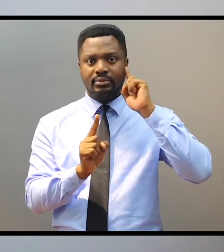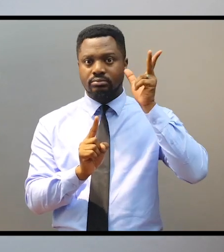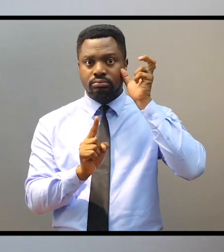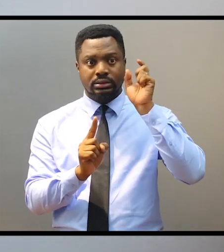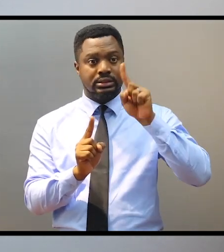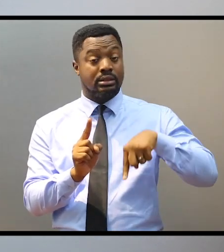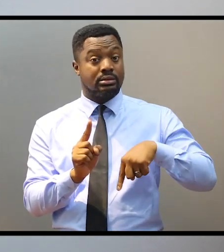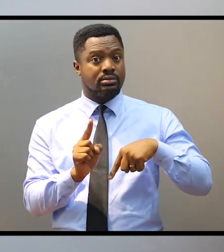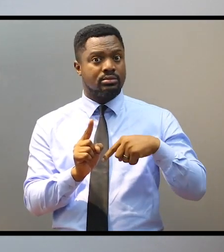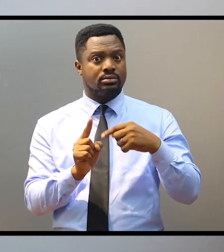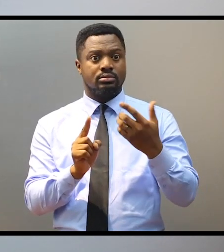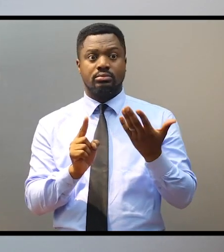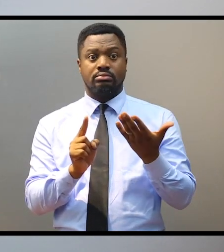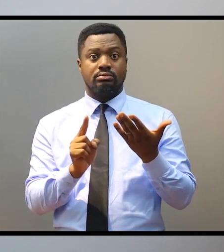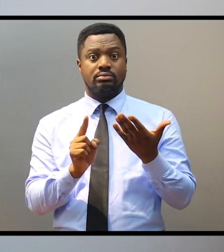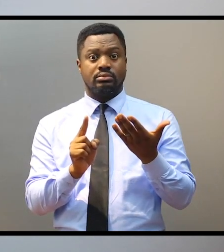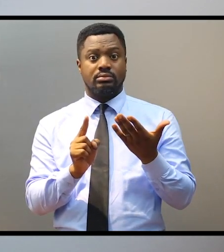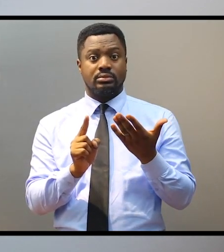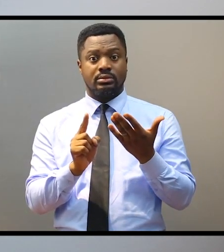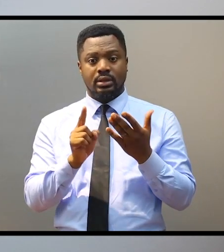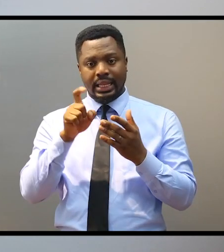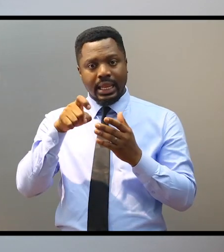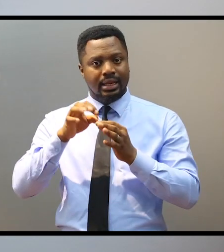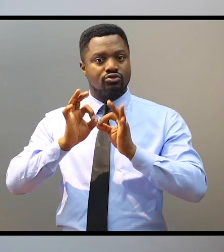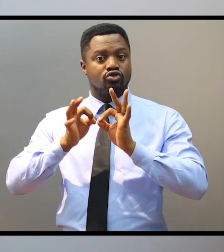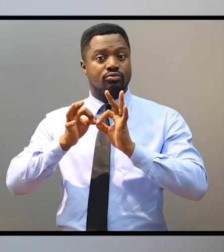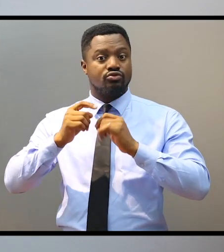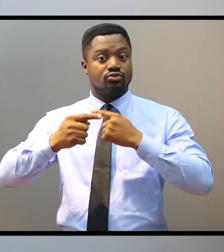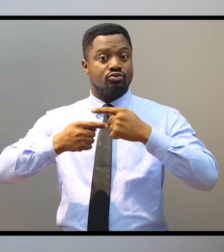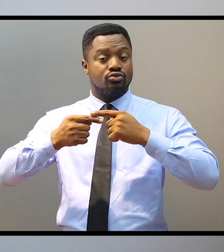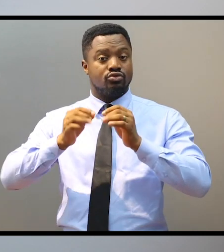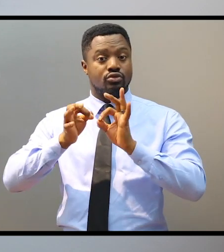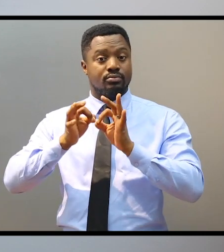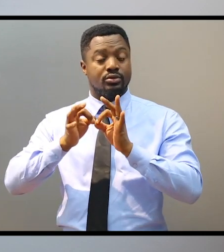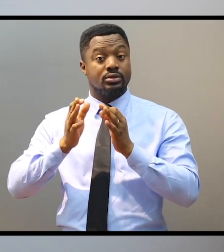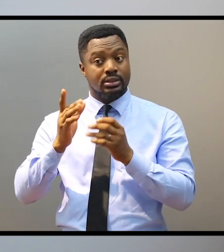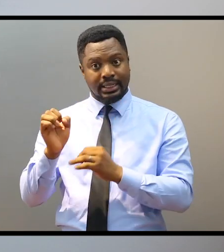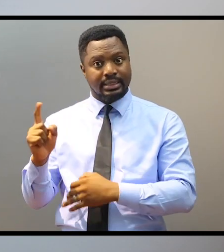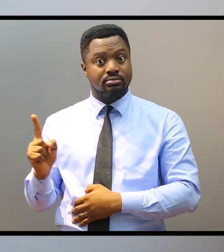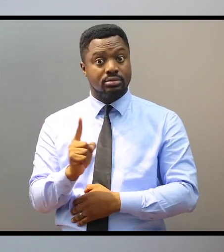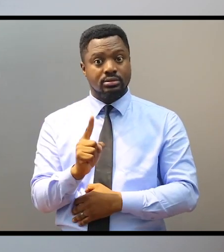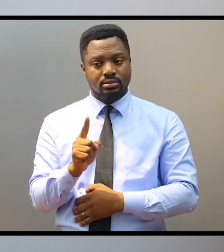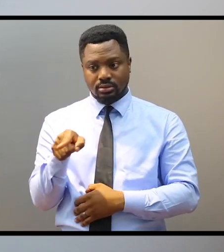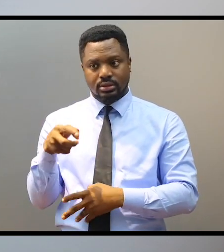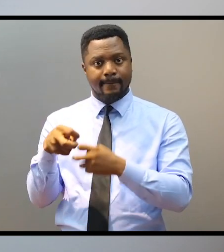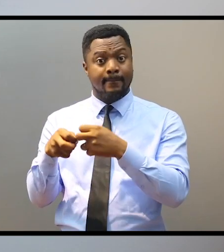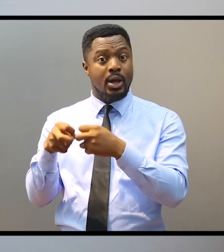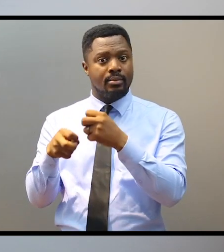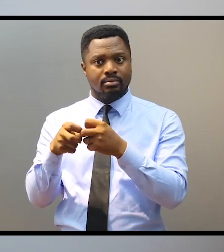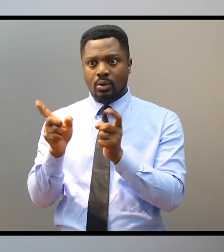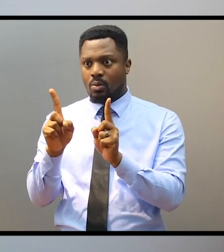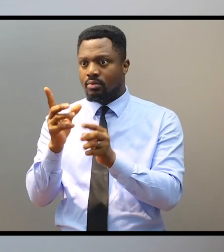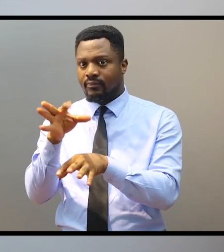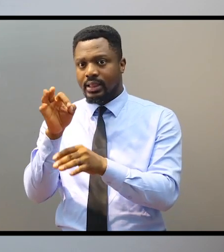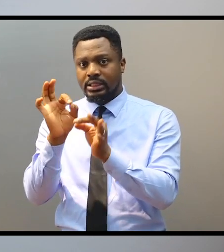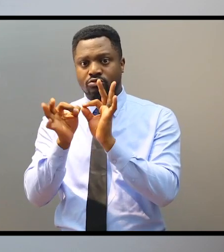hear, you might need, for example, somebody who is an expert in sign language. And sometimes there's that